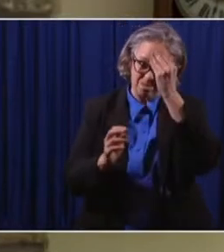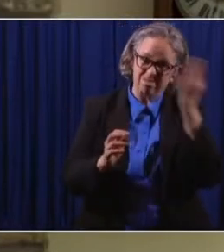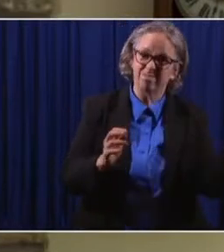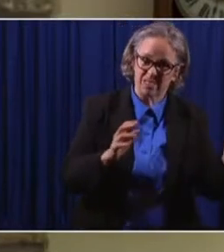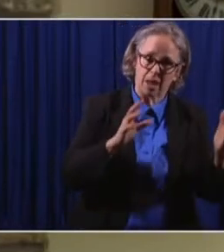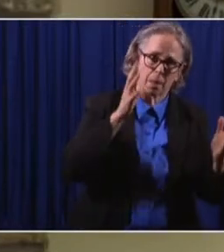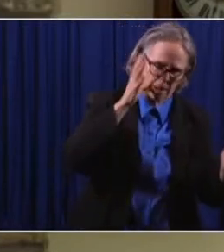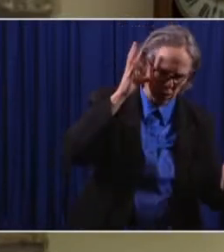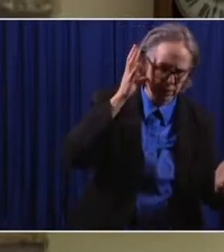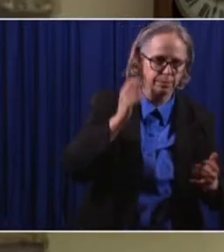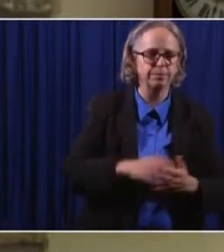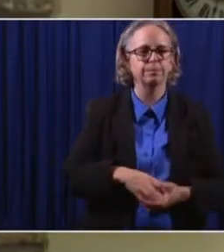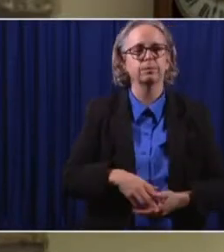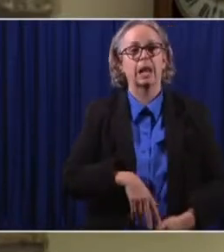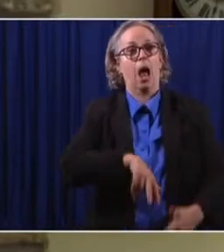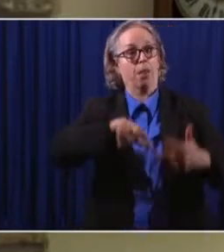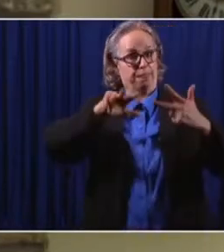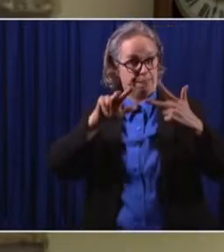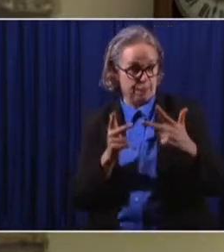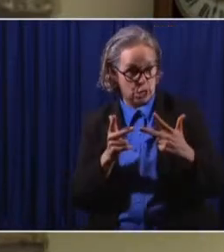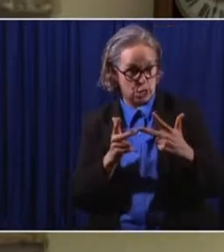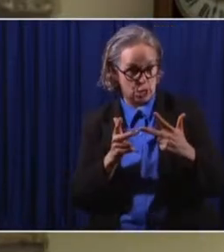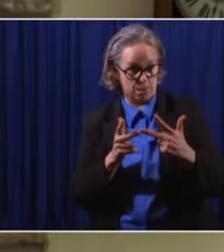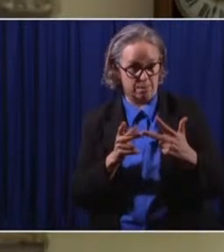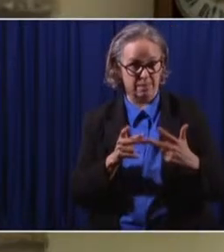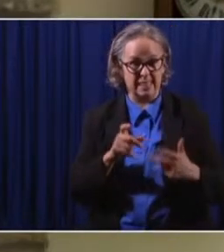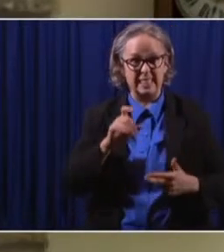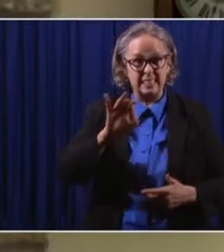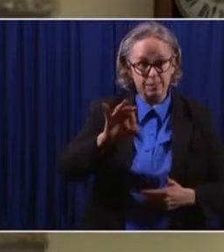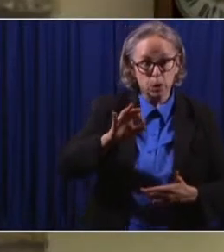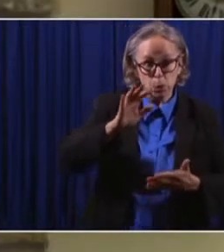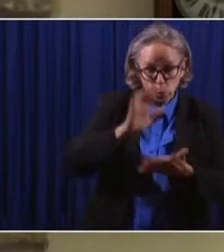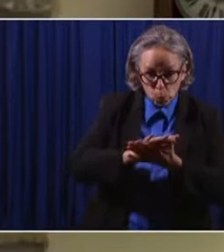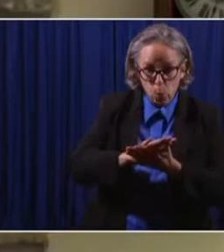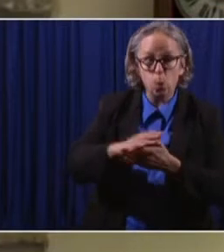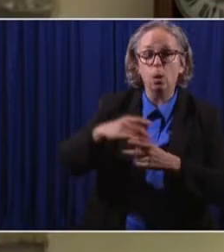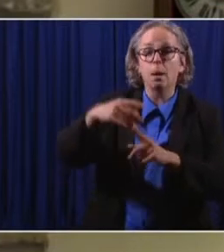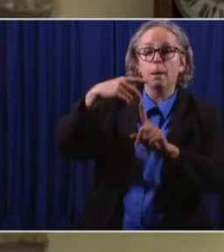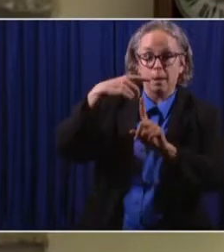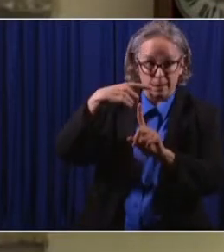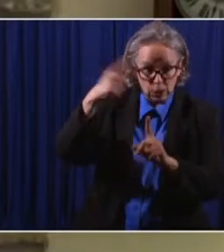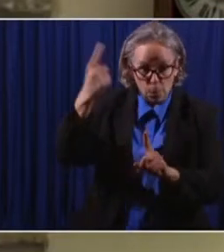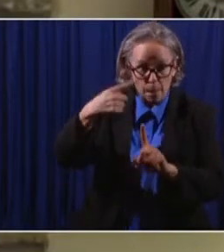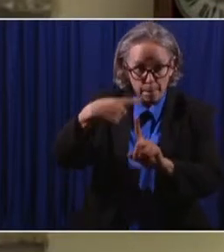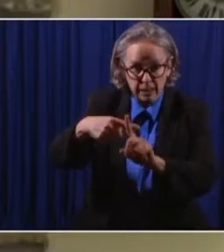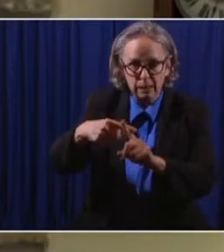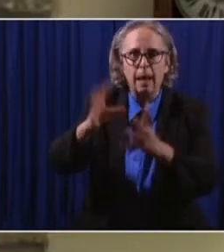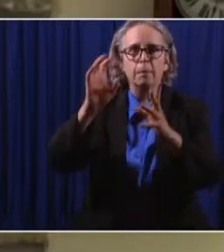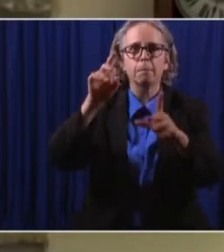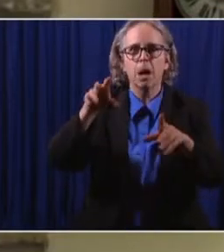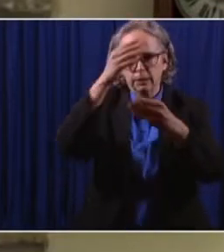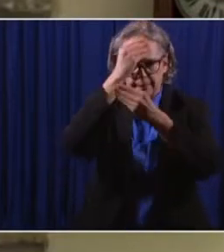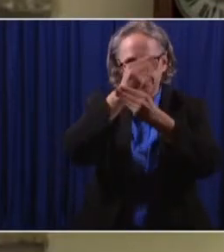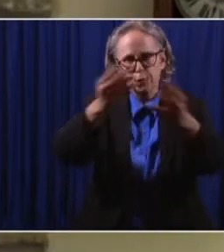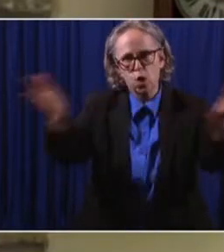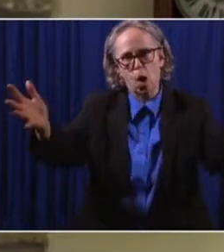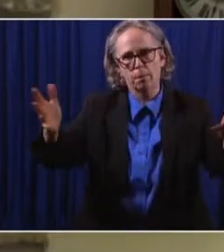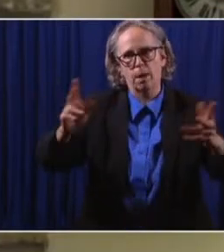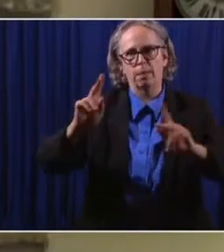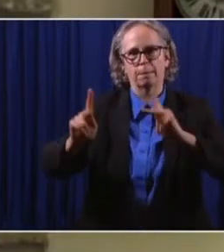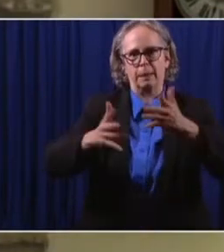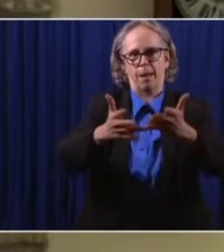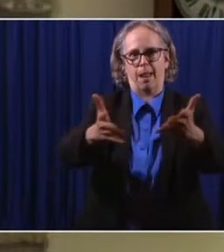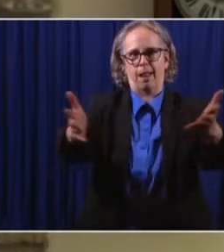the public once this has occurred. And so that will be a report that will be issued